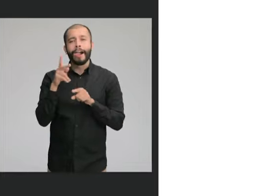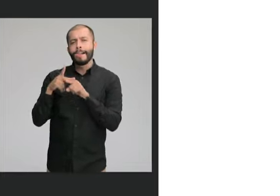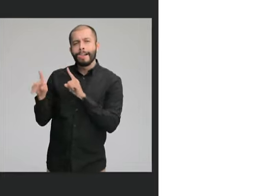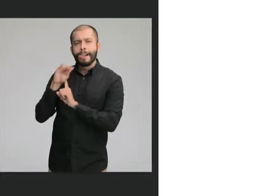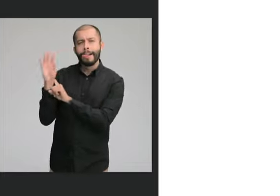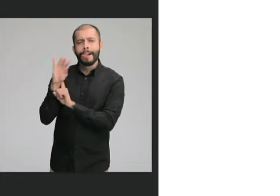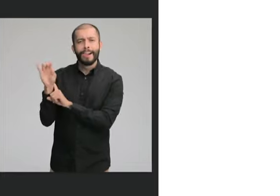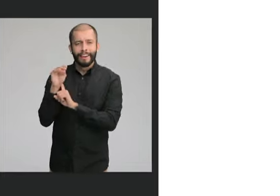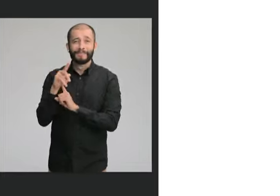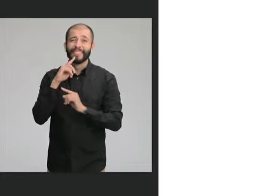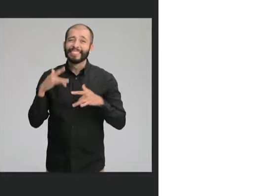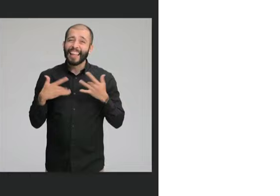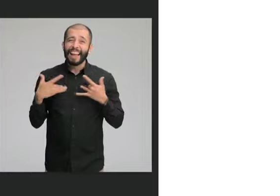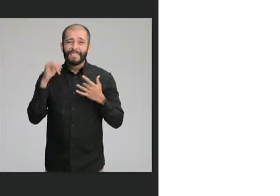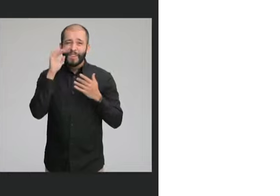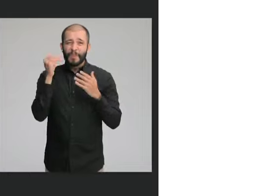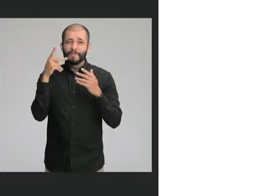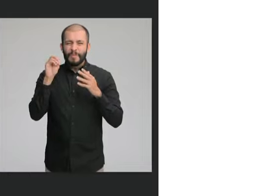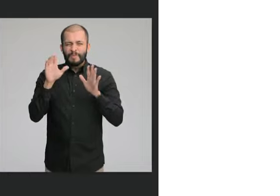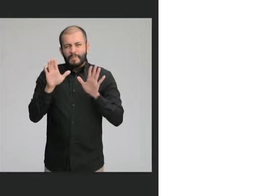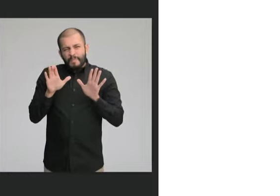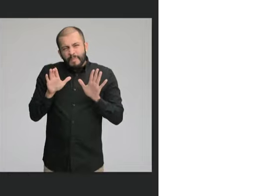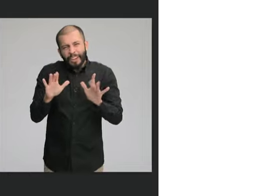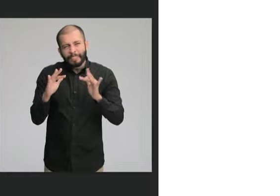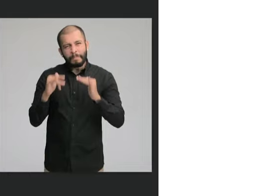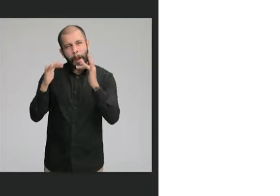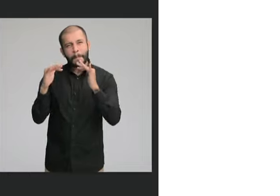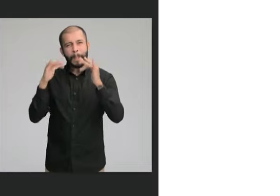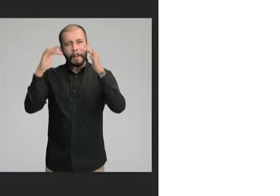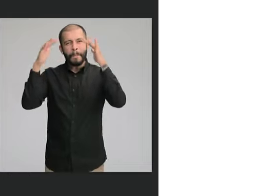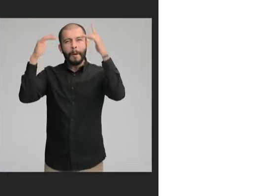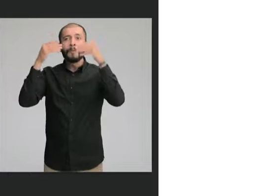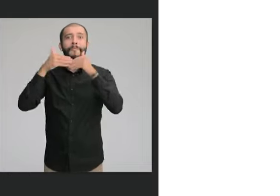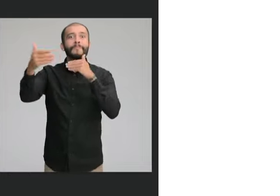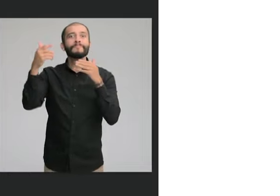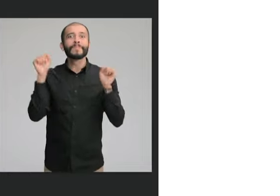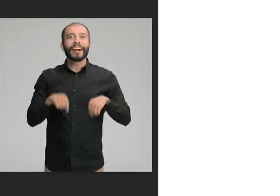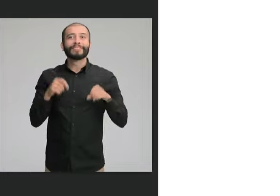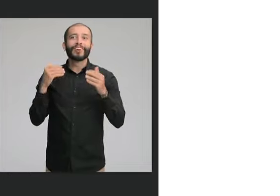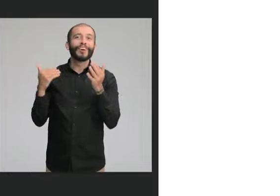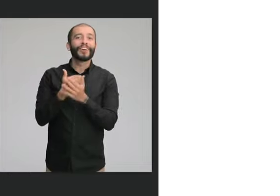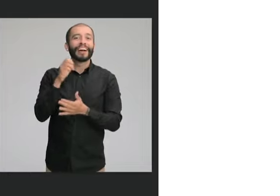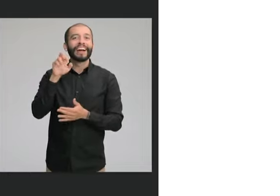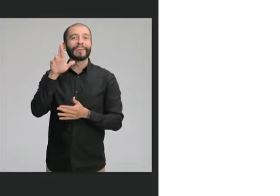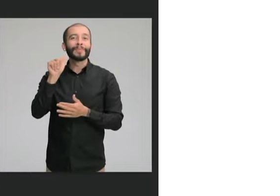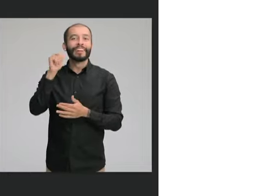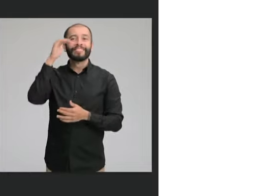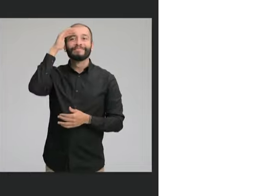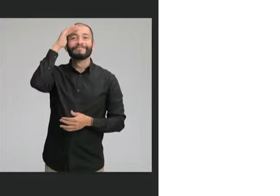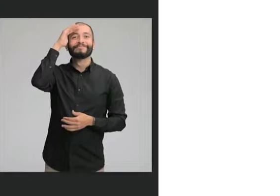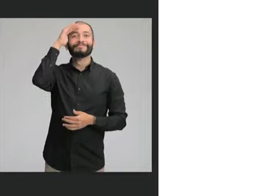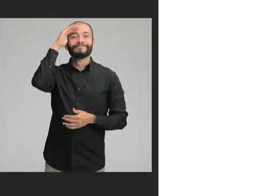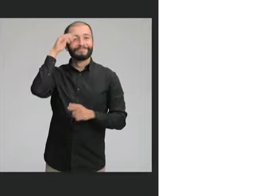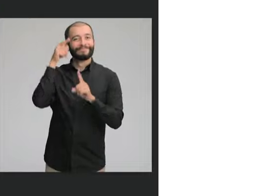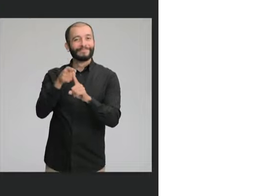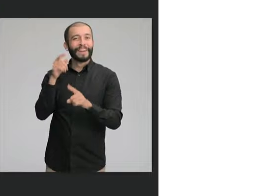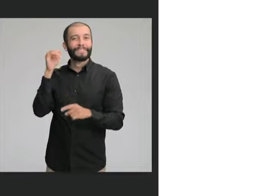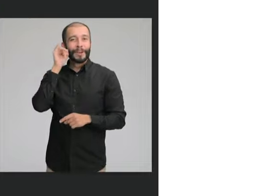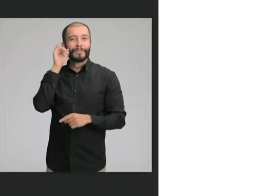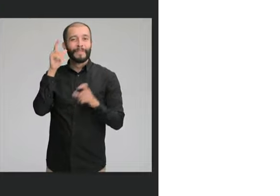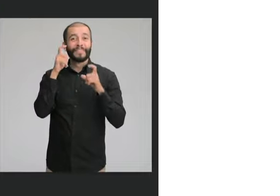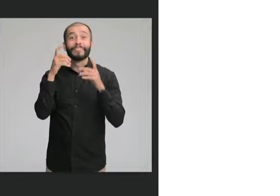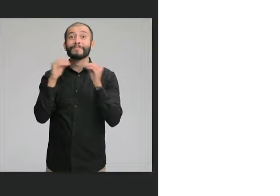with the We're jaws. We're excited for iPhone 14 Pro to push the boundaries for what's possible and usher in a new era for iPhone photography. Me